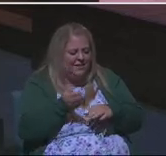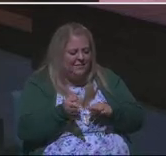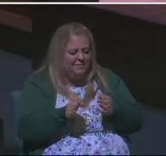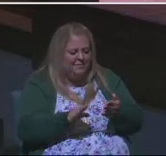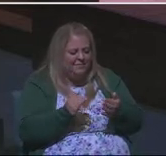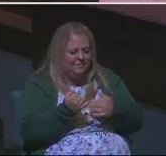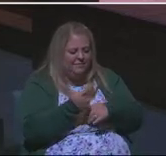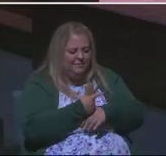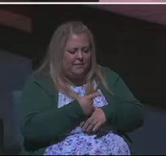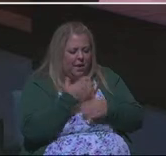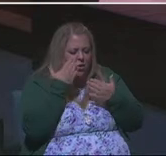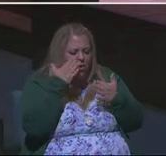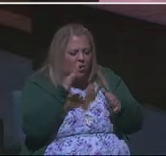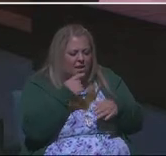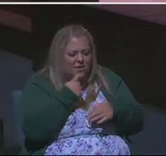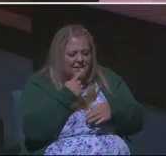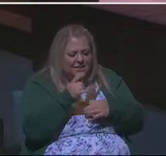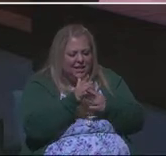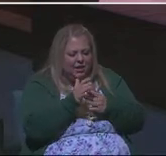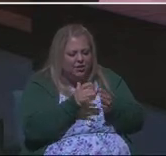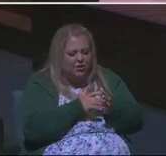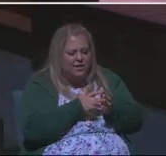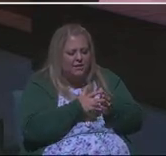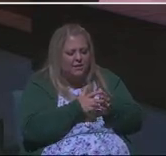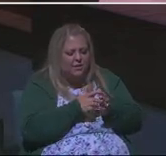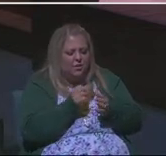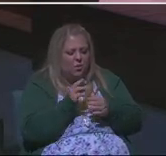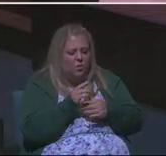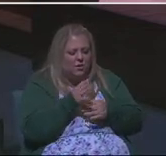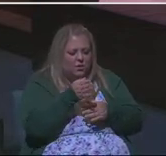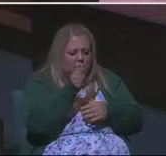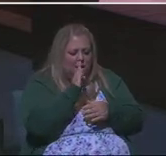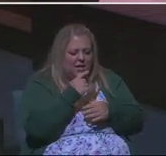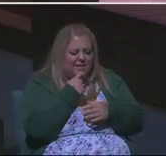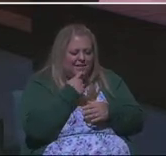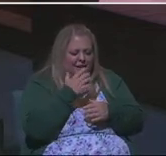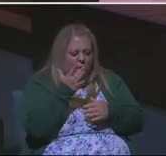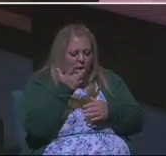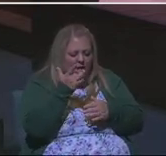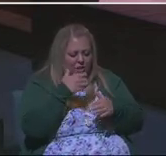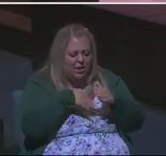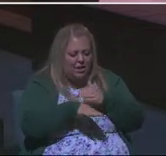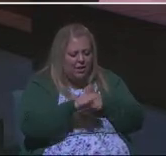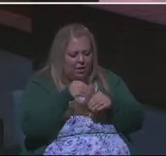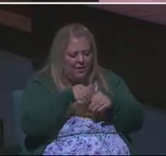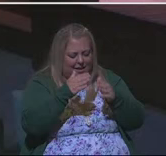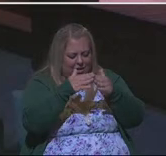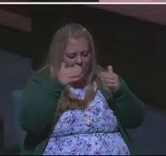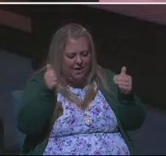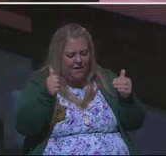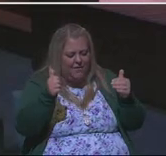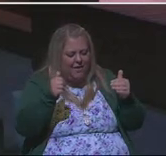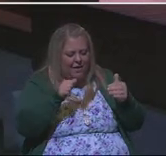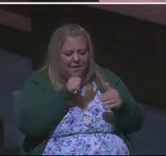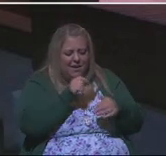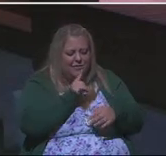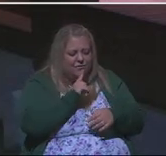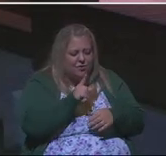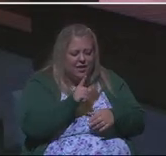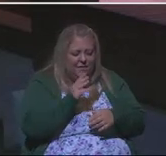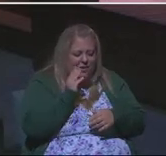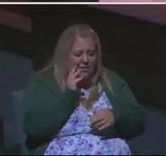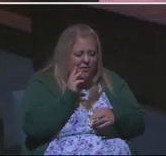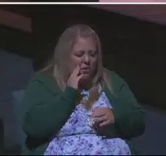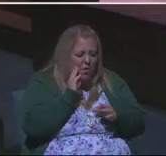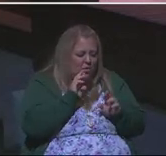I would say to Jesus or to God if he said, why should I let you into heaven? I'm not sure that I'm ready to go. Is there anyone,